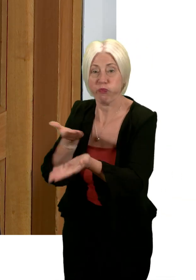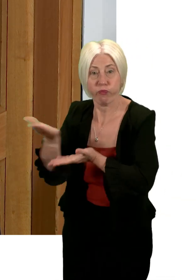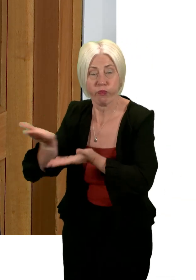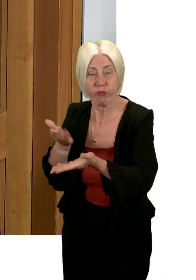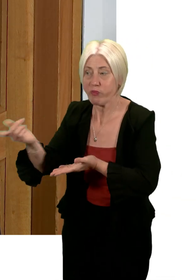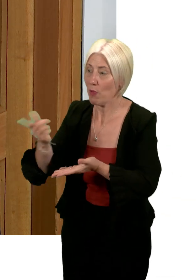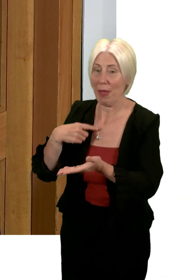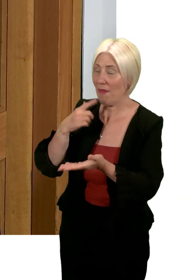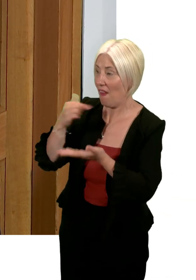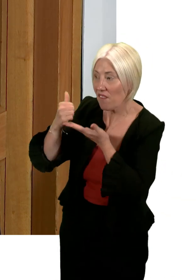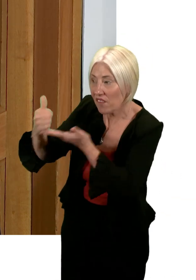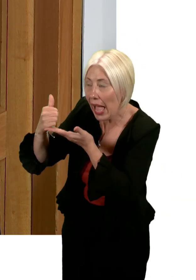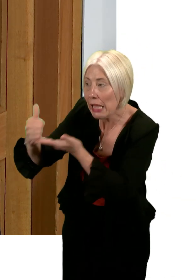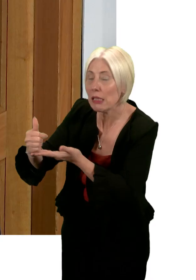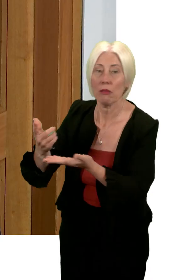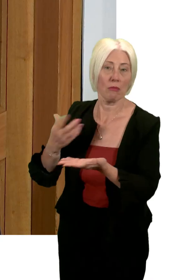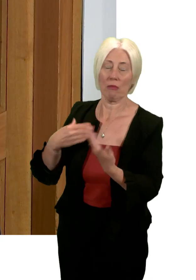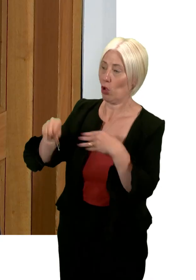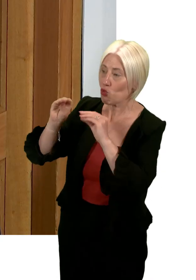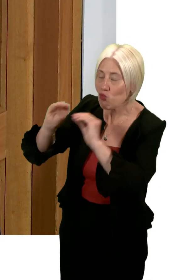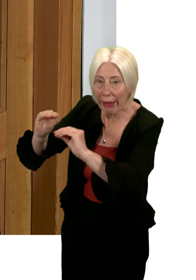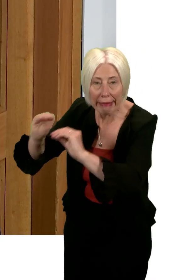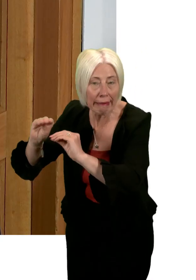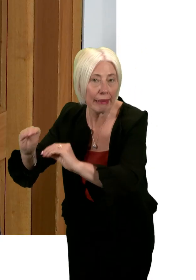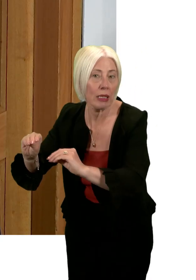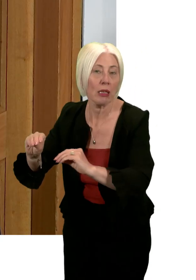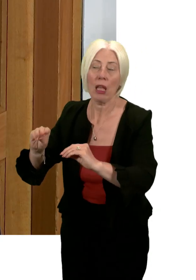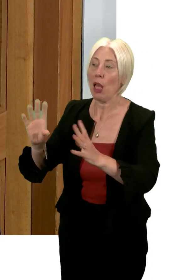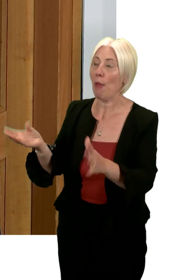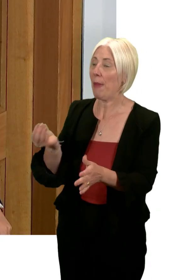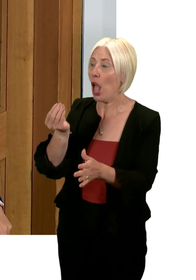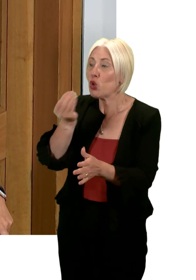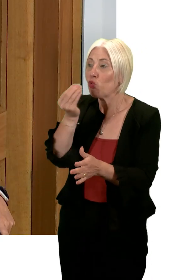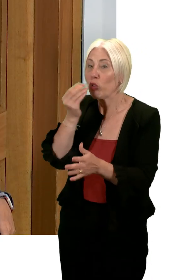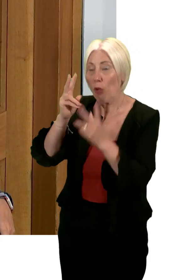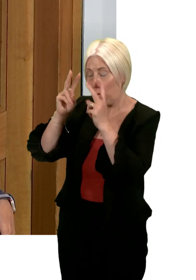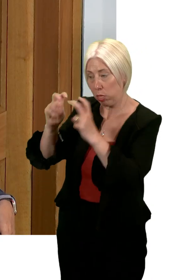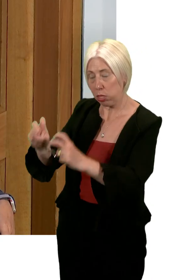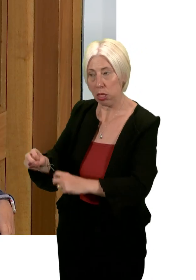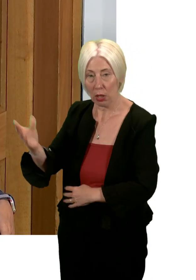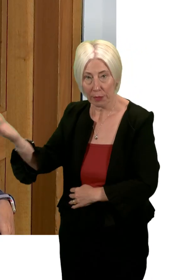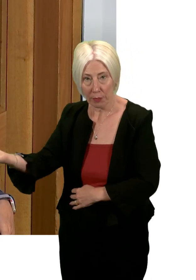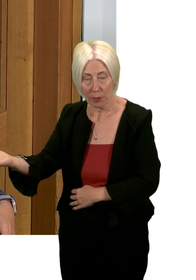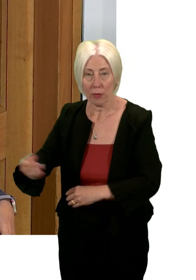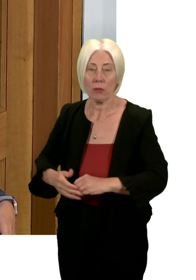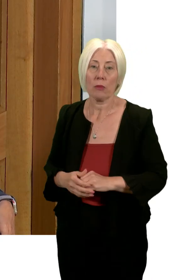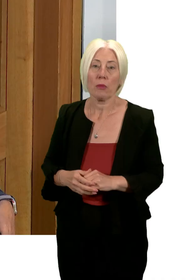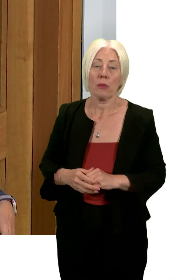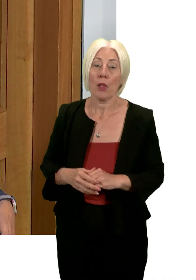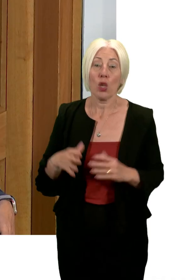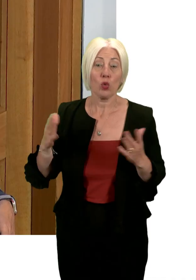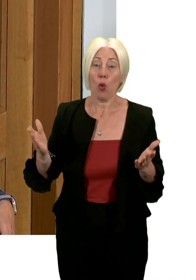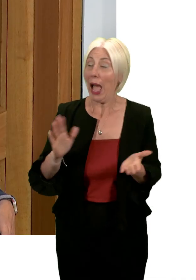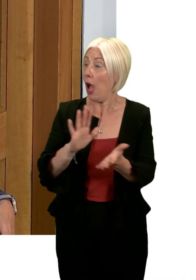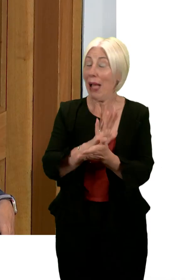for advice, for training, to run a nutrition study. And you know, I'm happy to